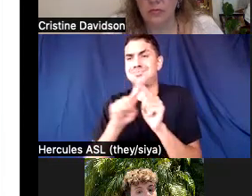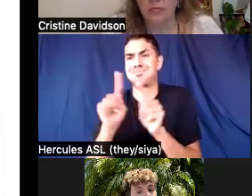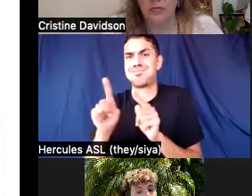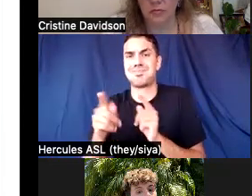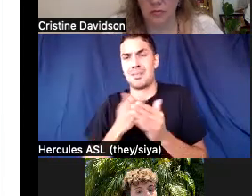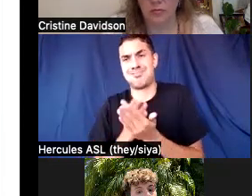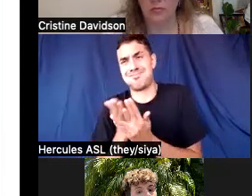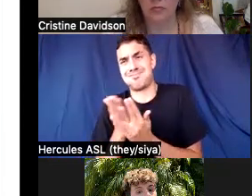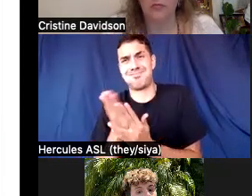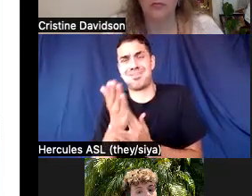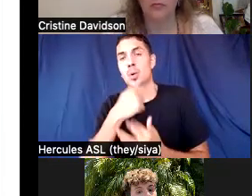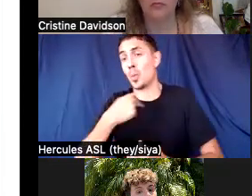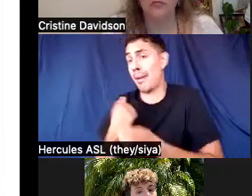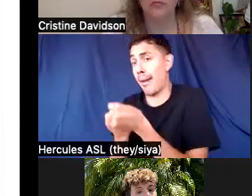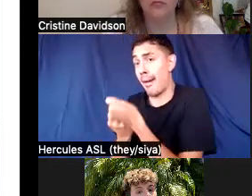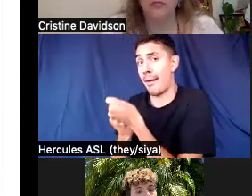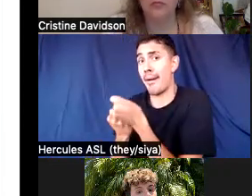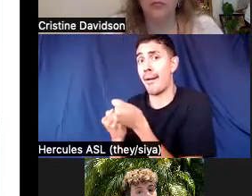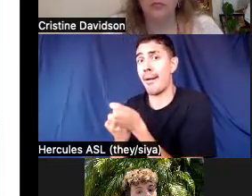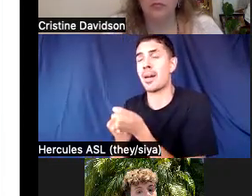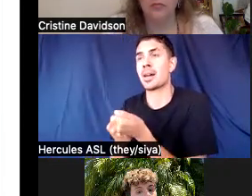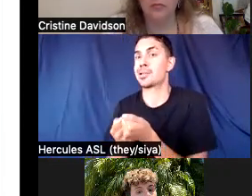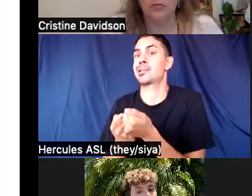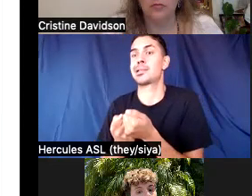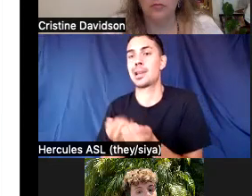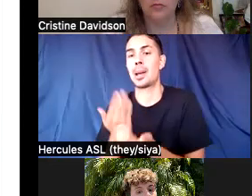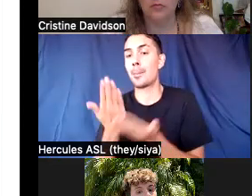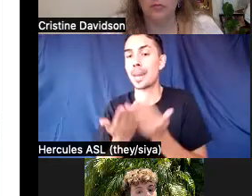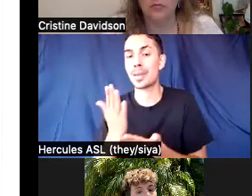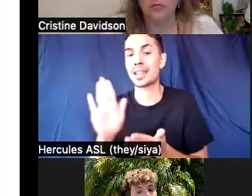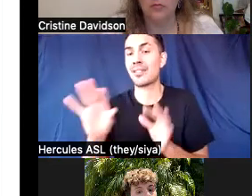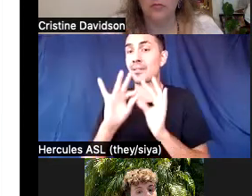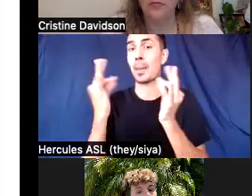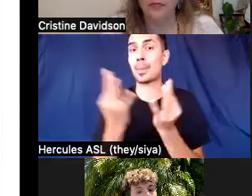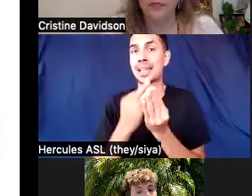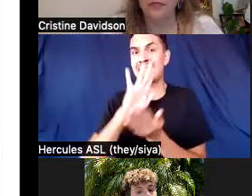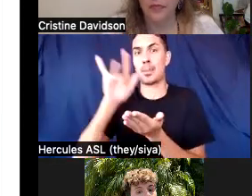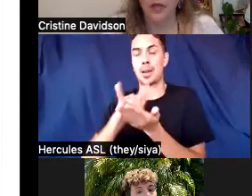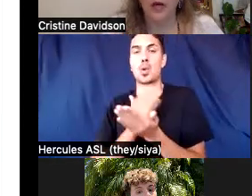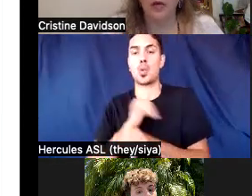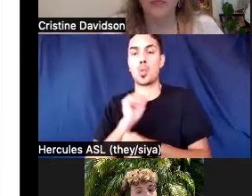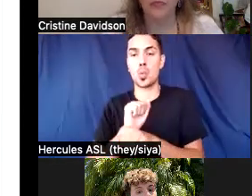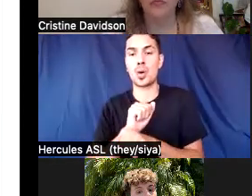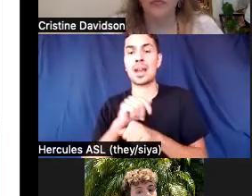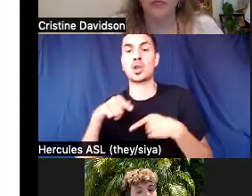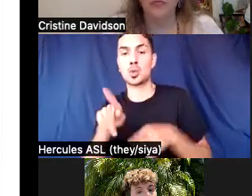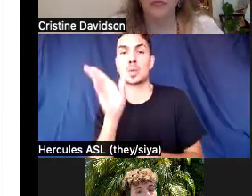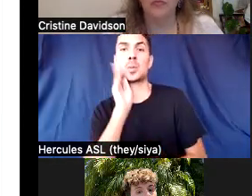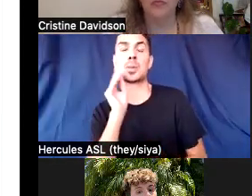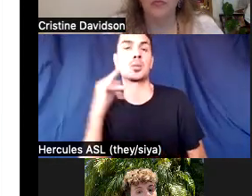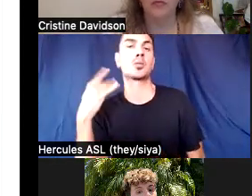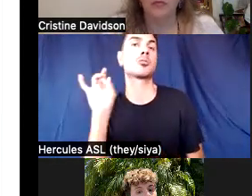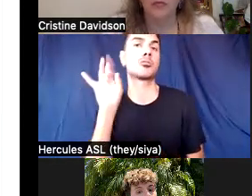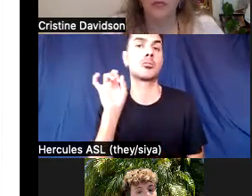advocating. Because sometimes our families, we are in the middle of the work in our own experiences. So it's like you